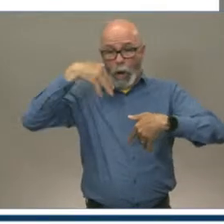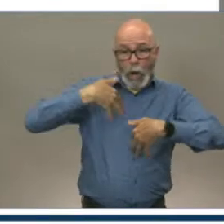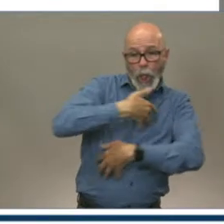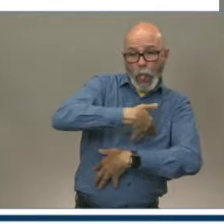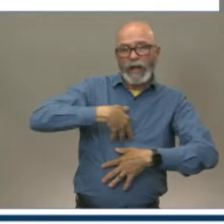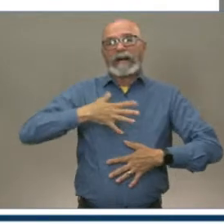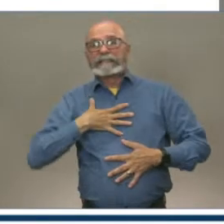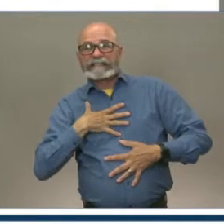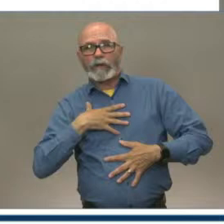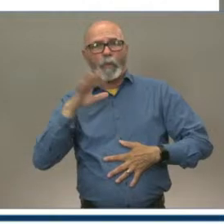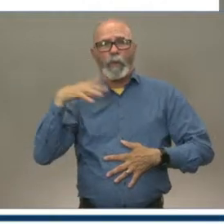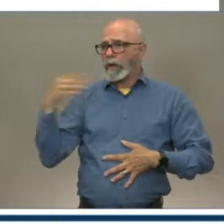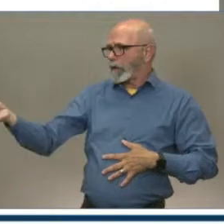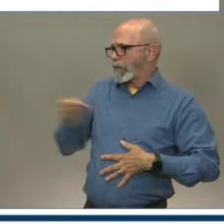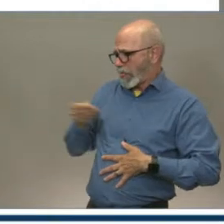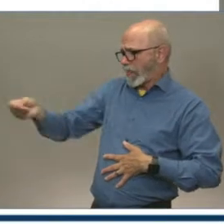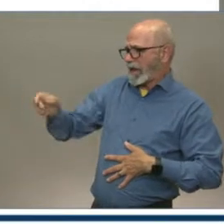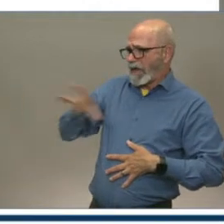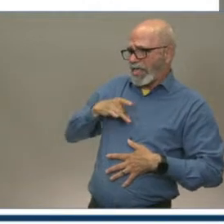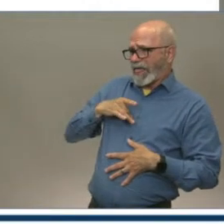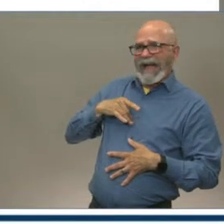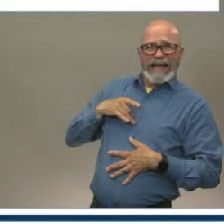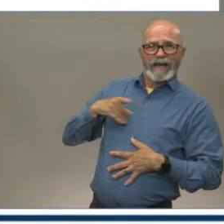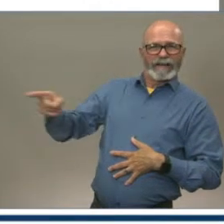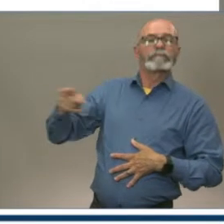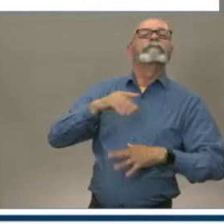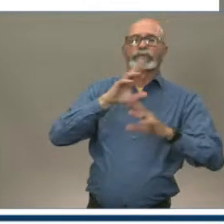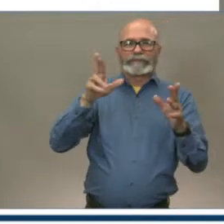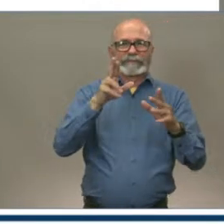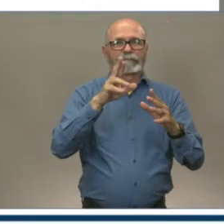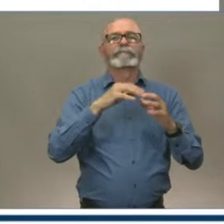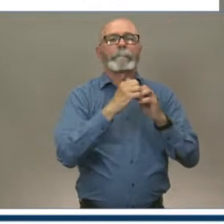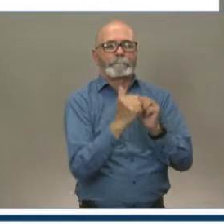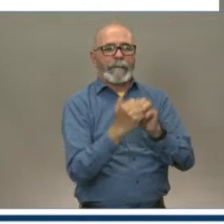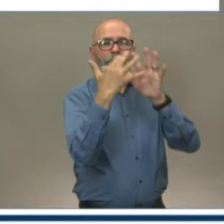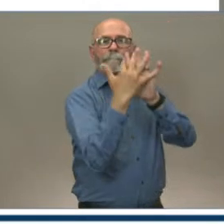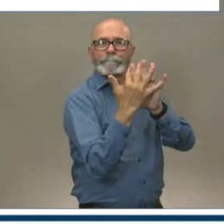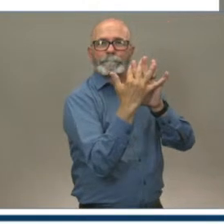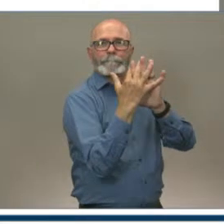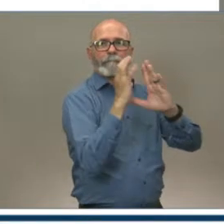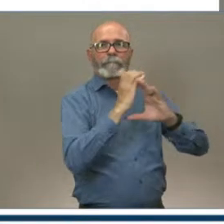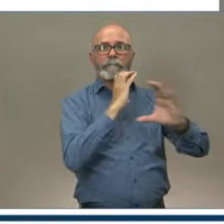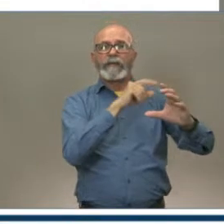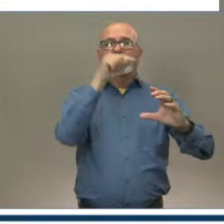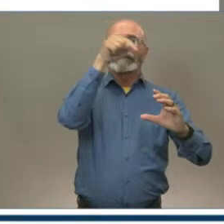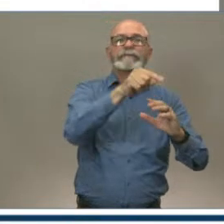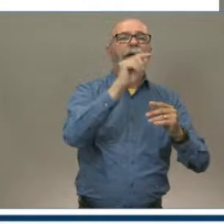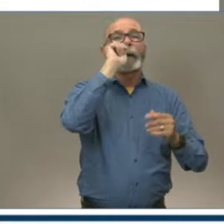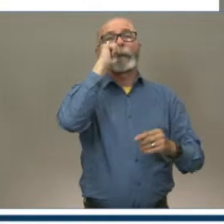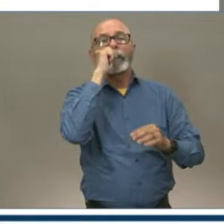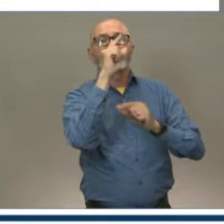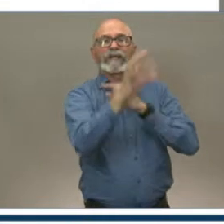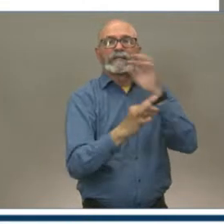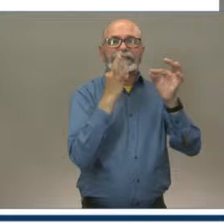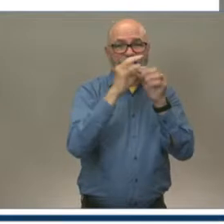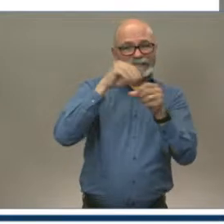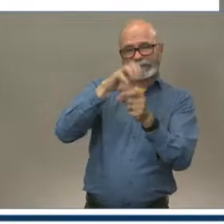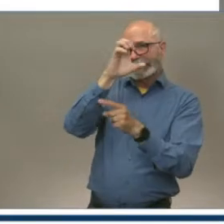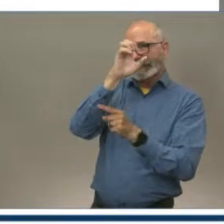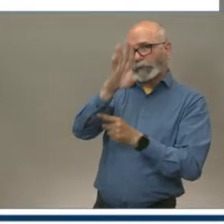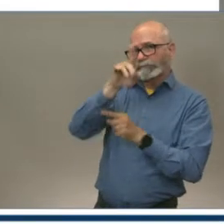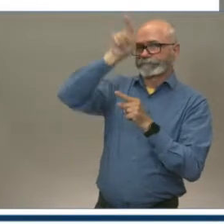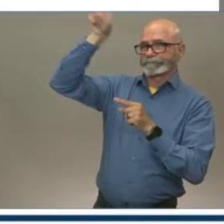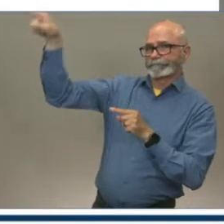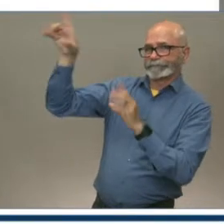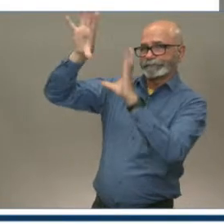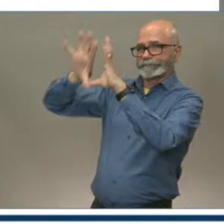contact, as well as pop-up rapid testing in Cape Breton for this week. Nova Scotia Health will share these details